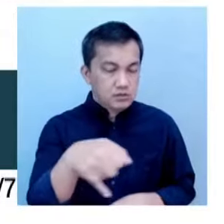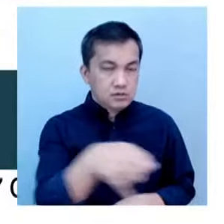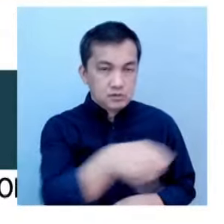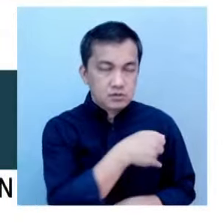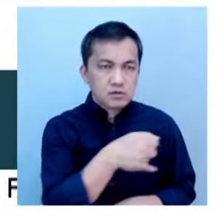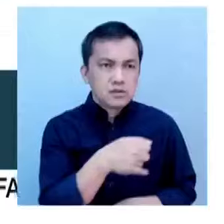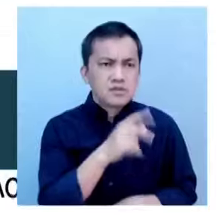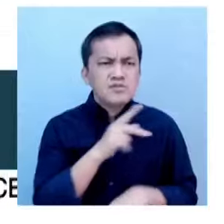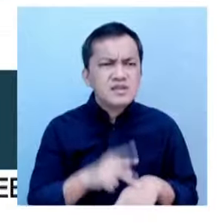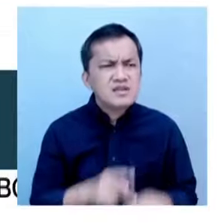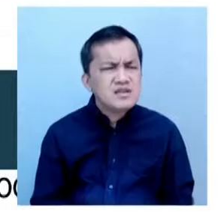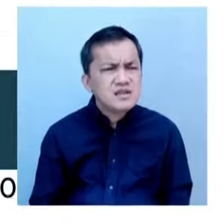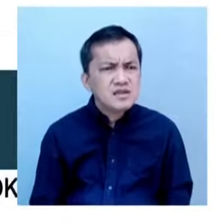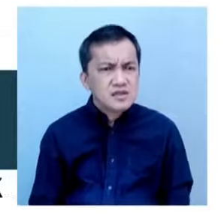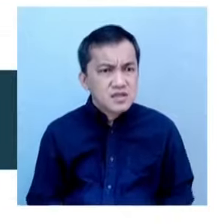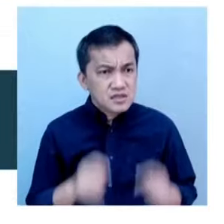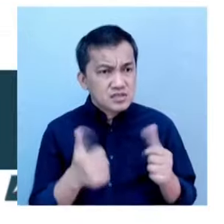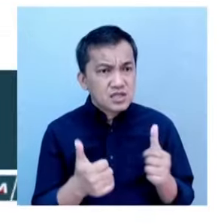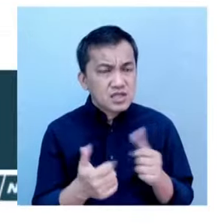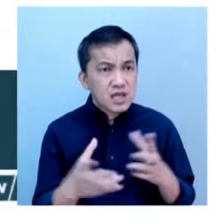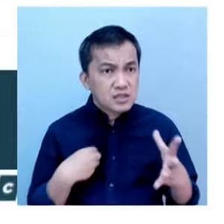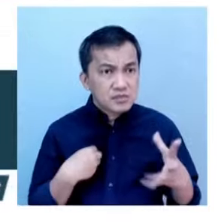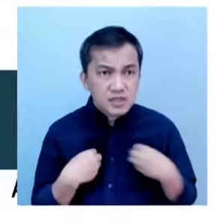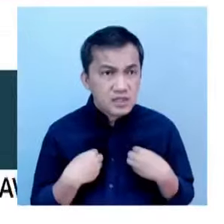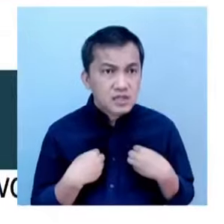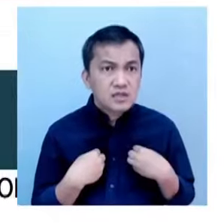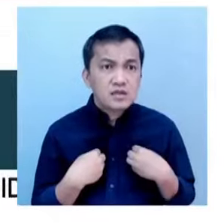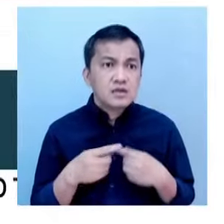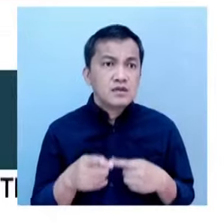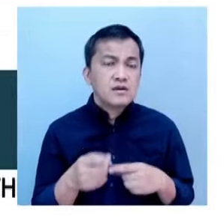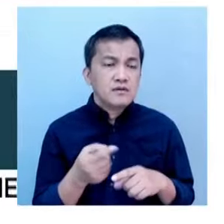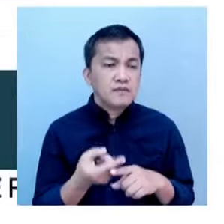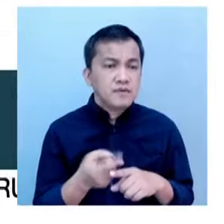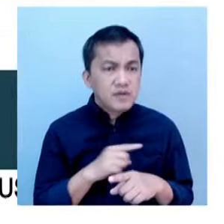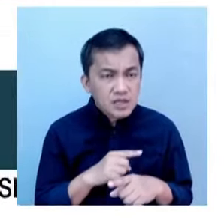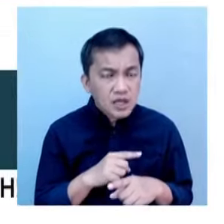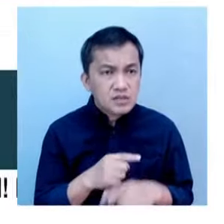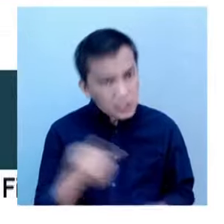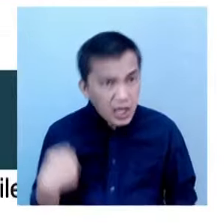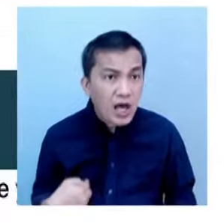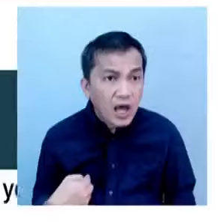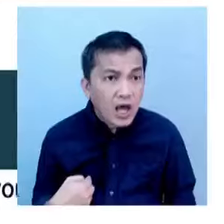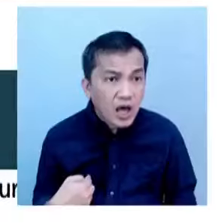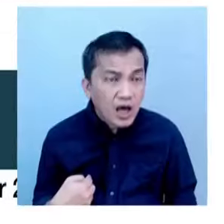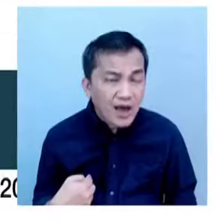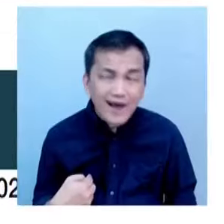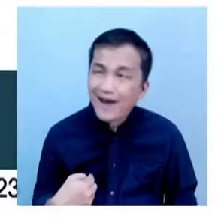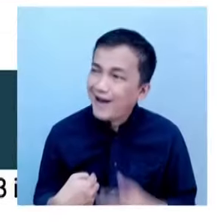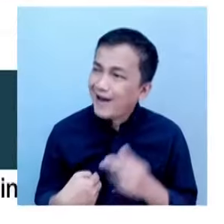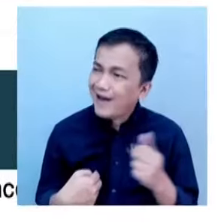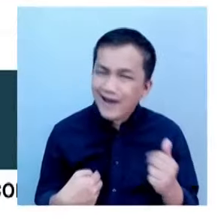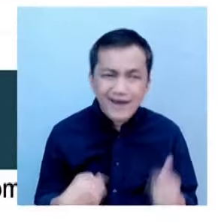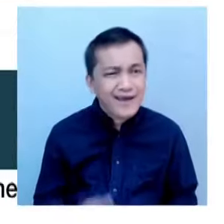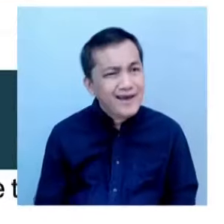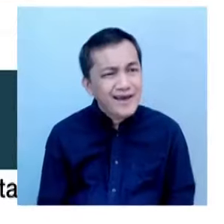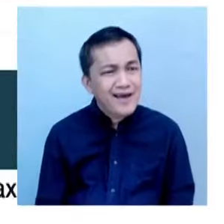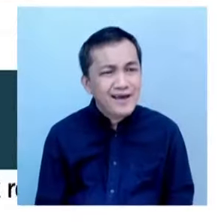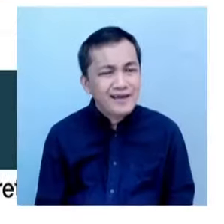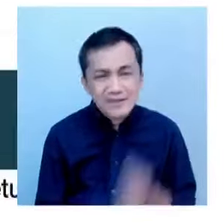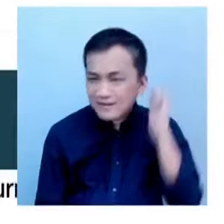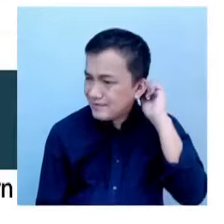country, suddenly recruiting from China, who's